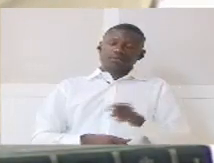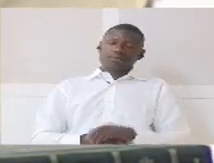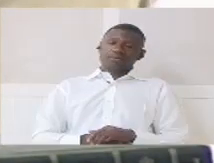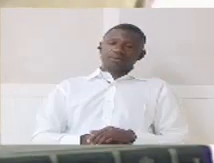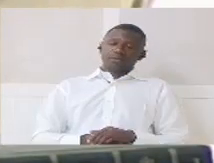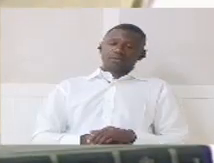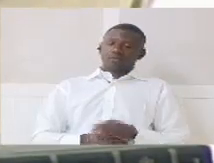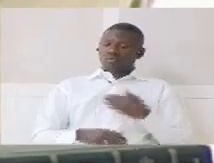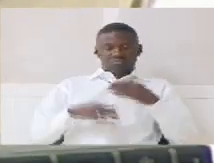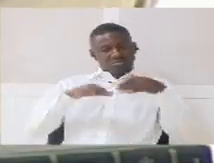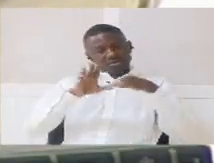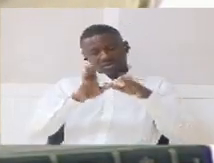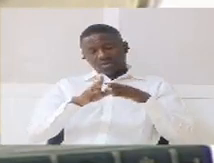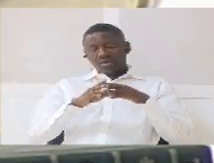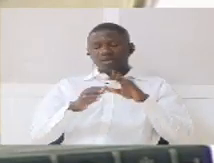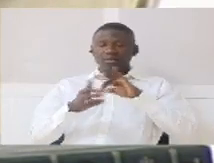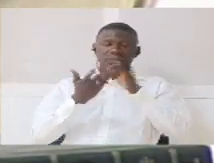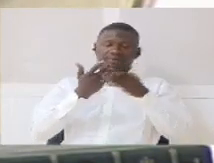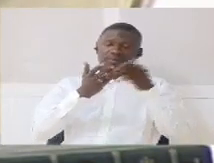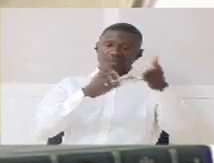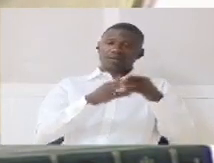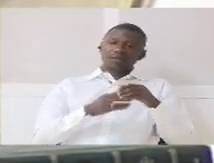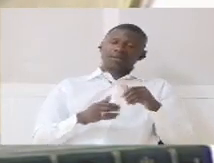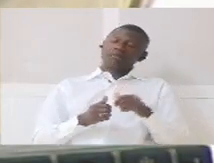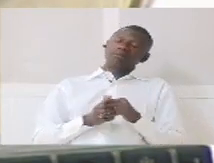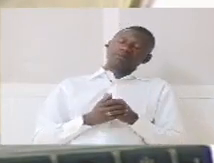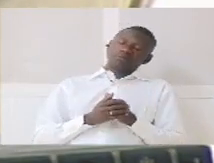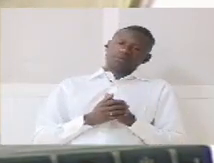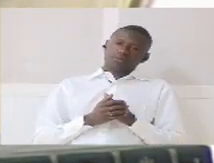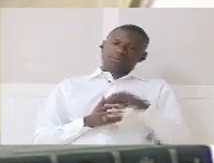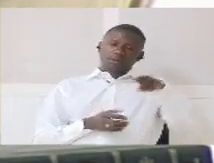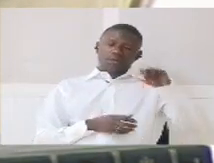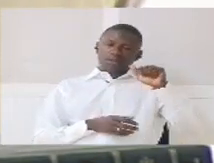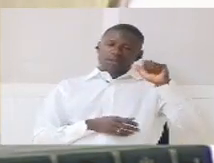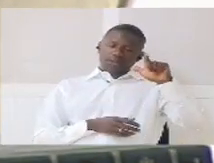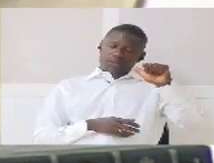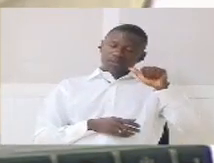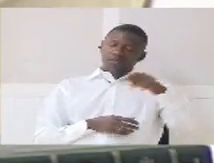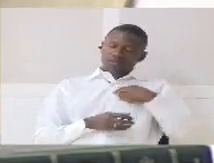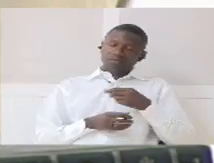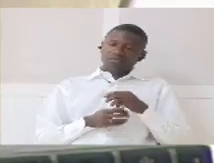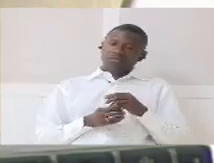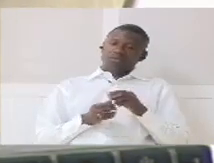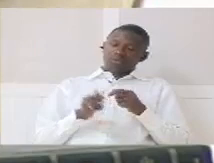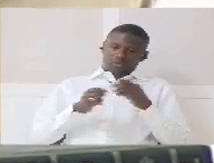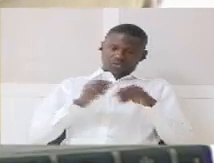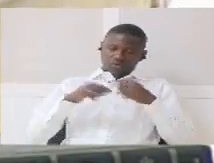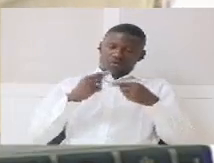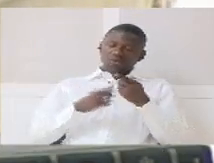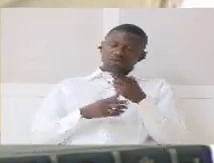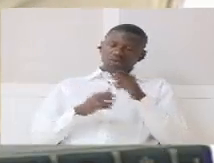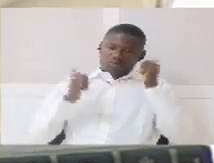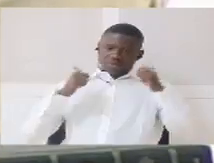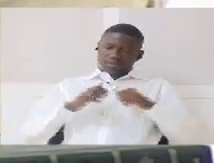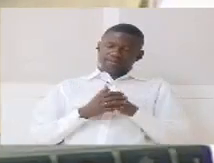samba drug law enforcement. Wale la case ta. Or take you to the drug law enforcement for them to proceed with your case. As up to now. Up to now.